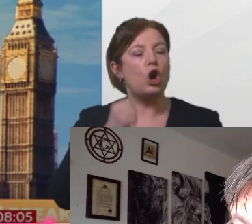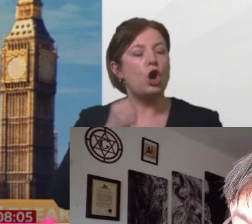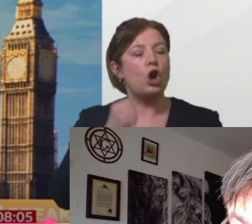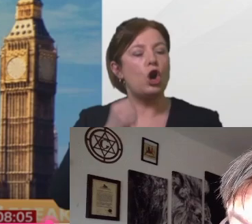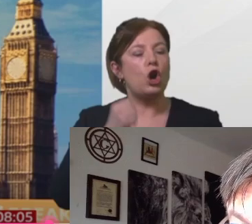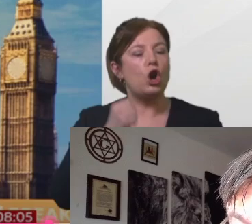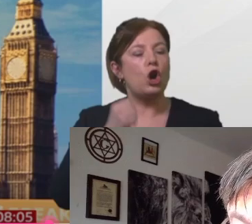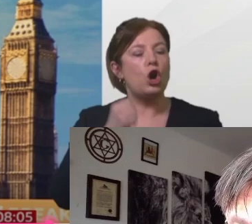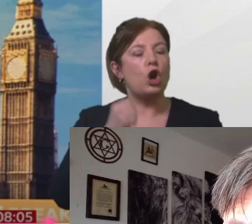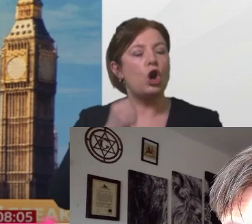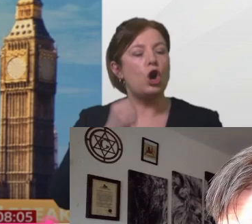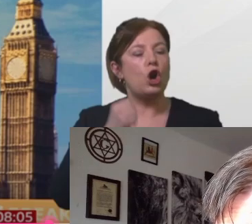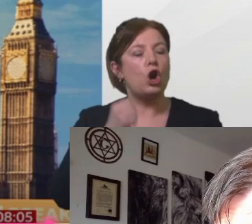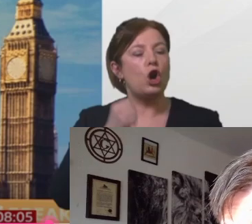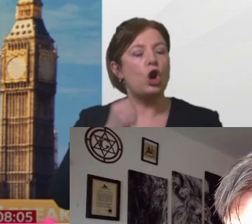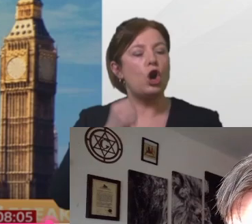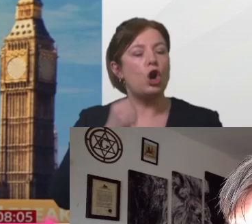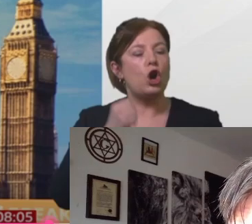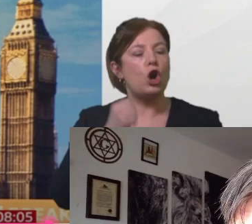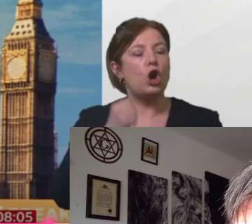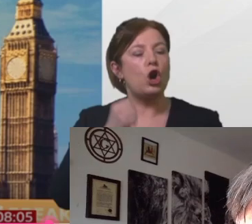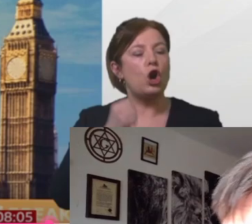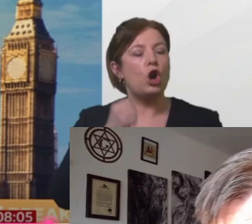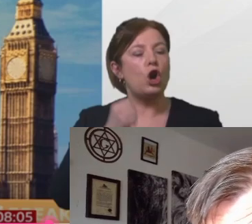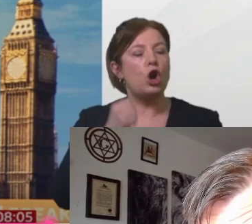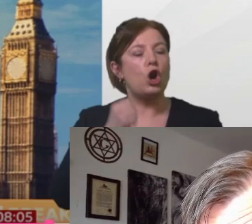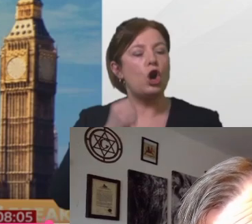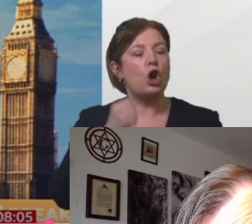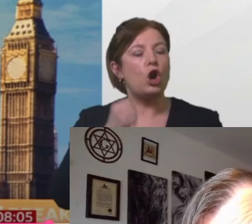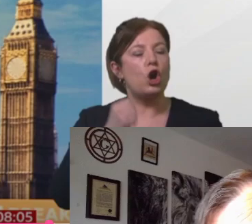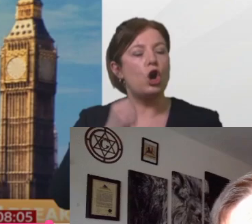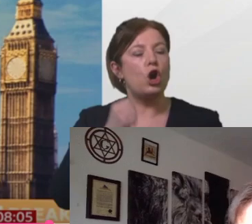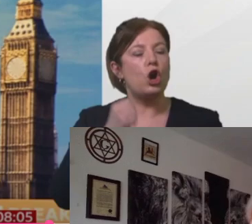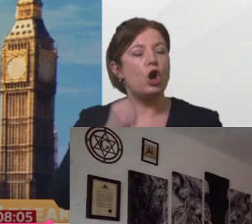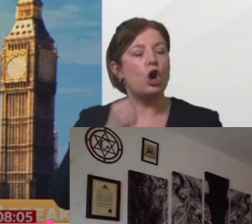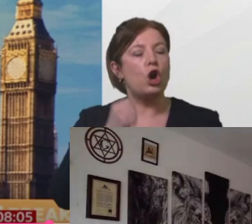is breaking a motherfucking law called murder.